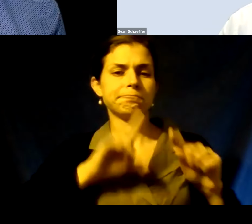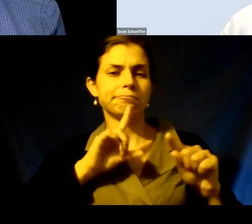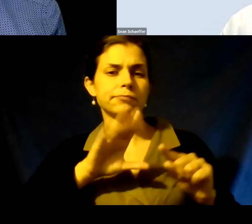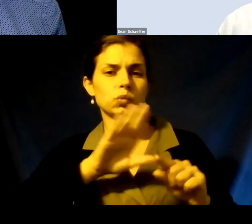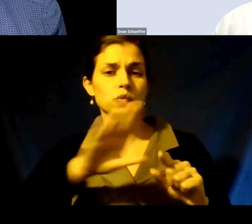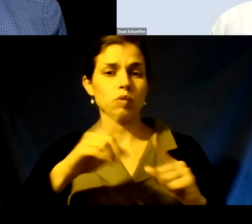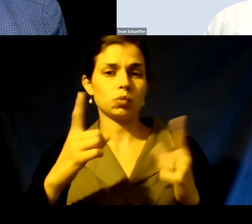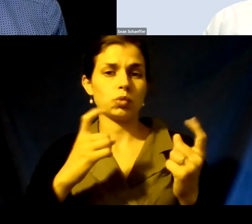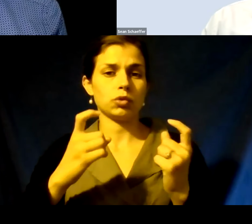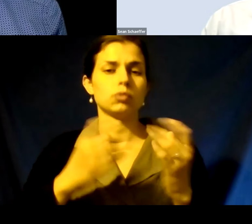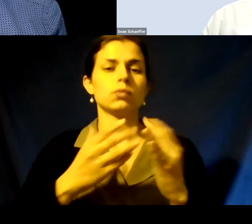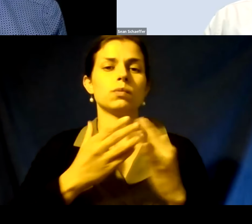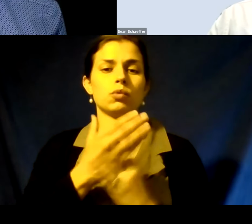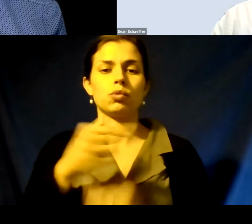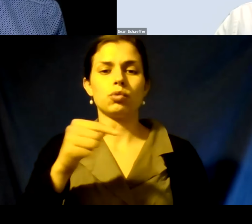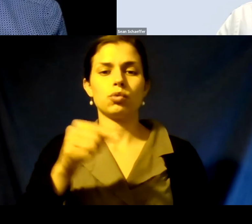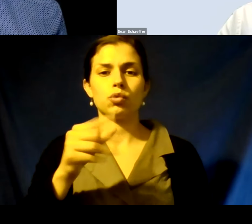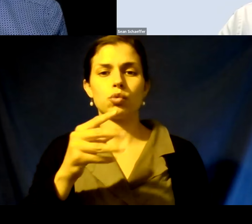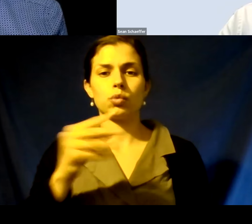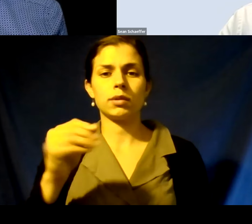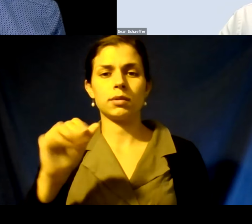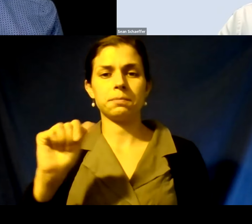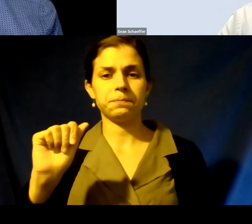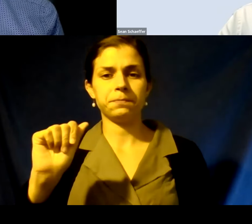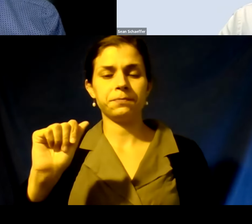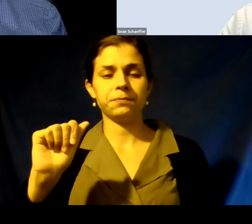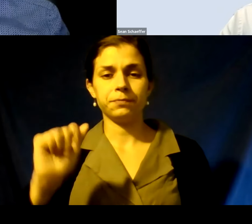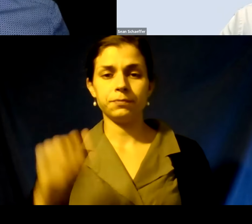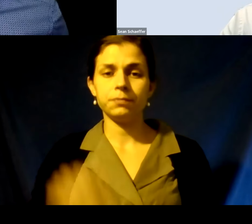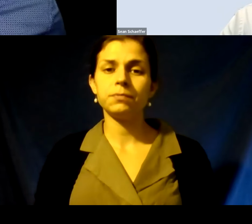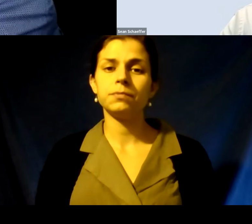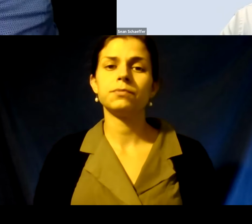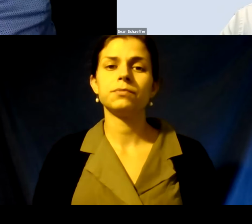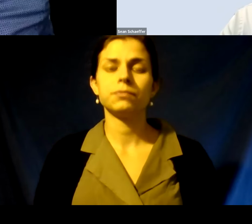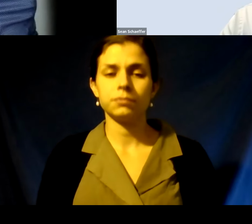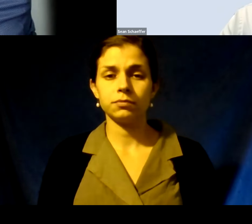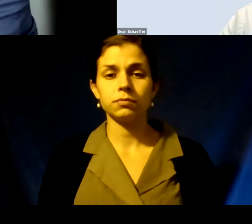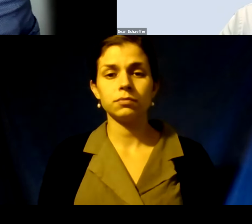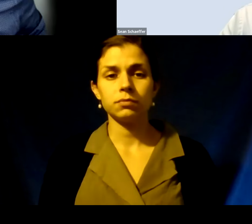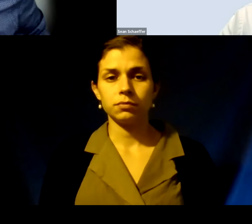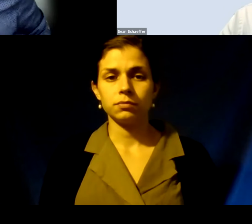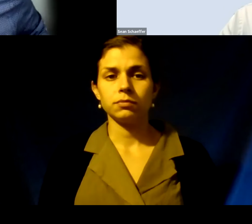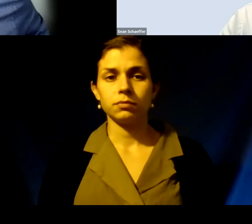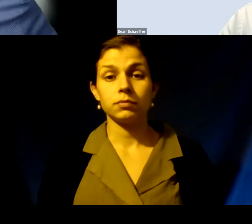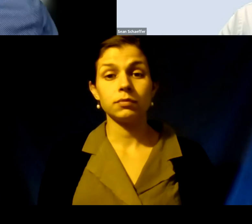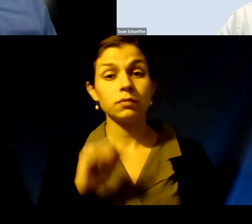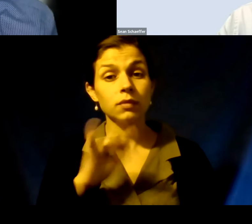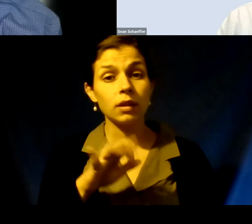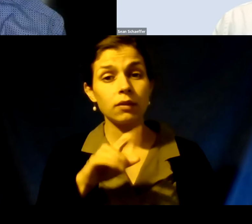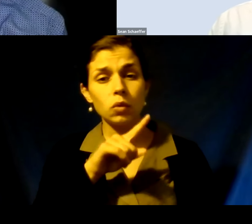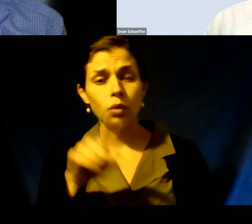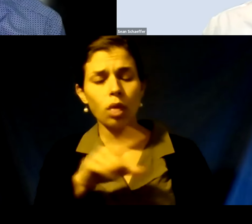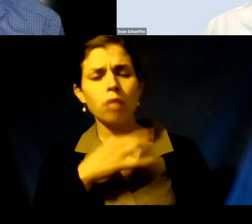Q&A feature. So I would encourage you to share any questions that you have for us there. I